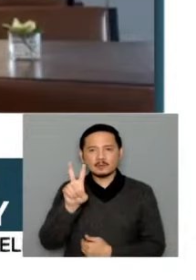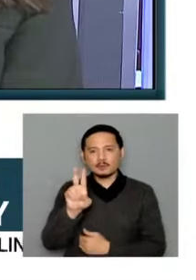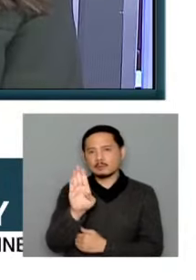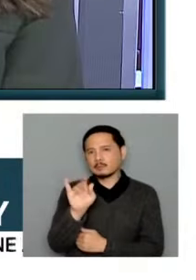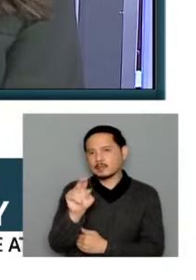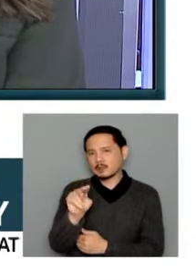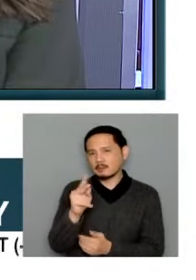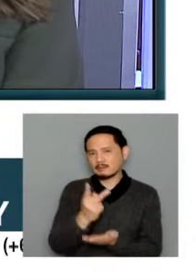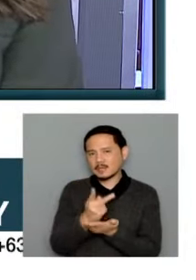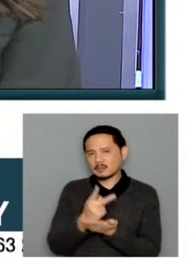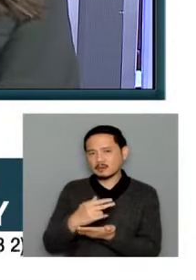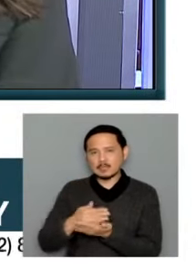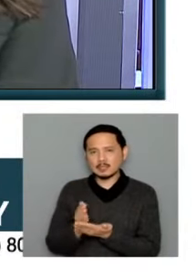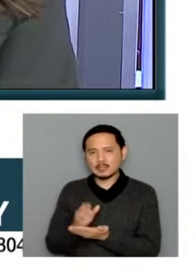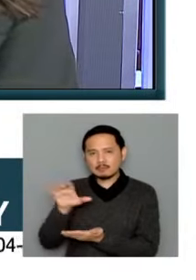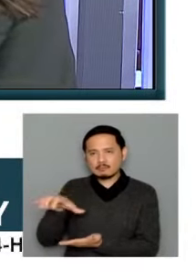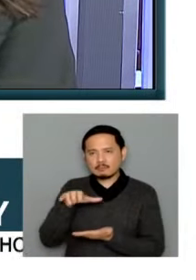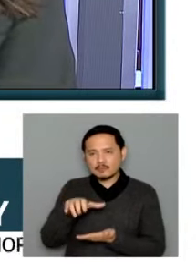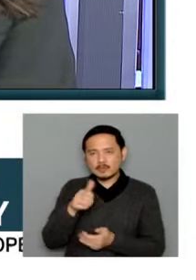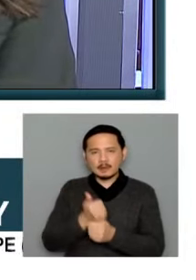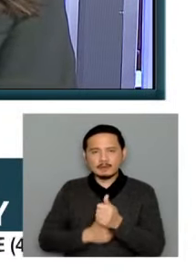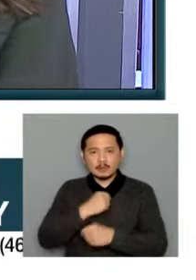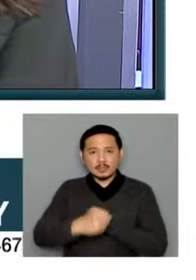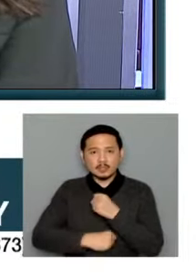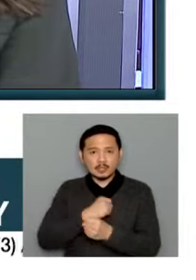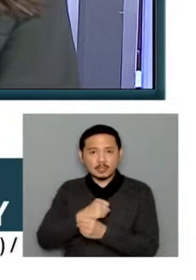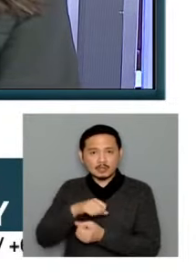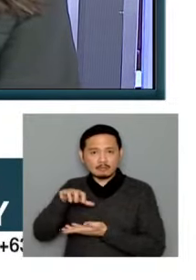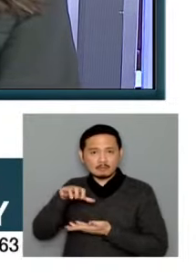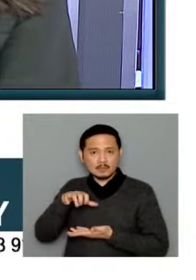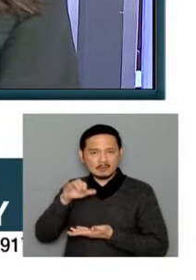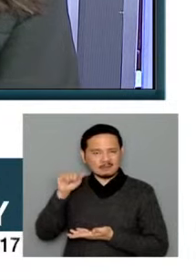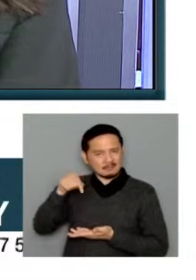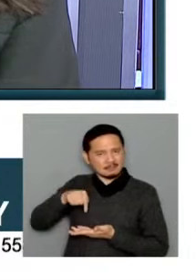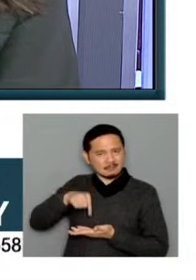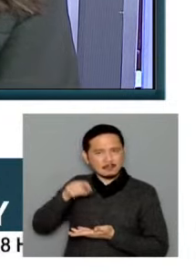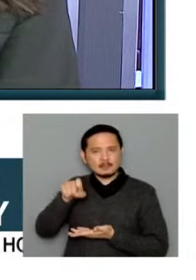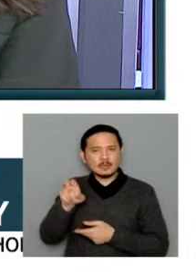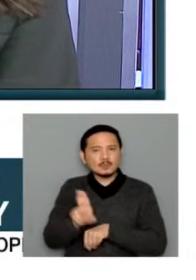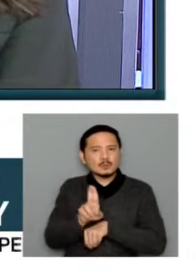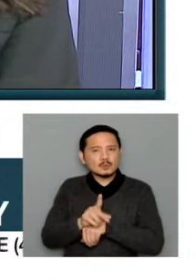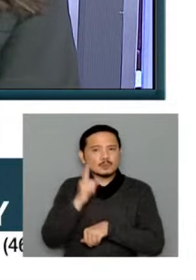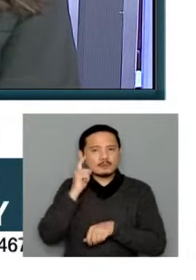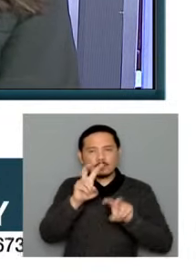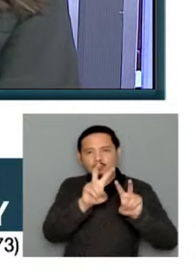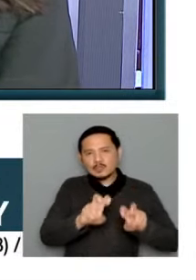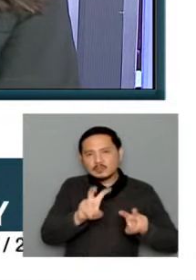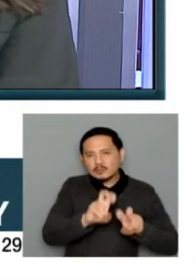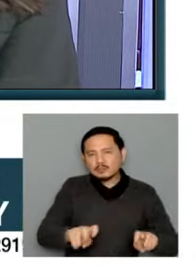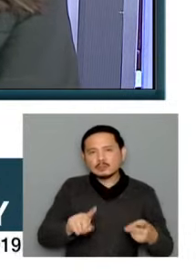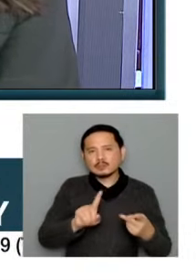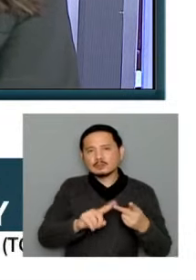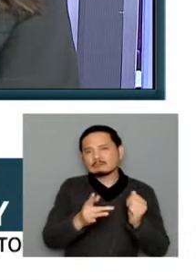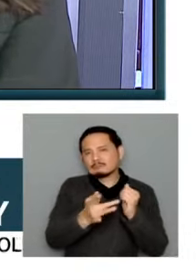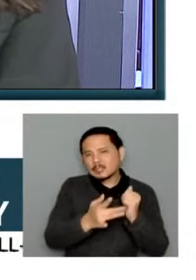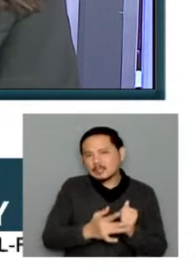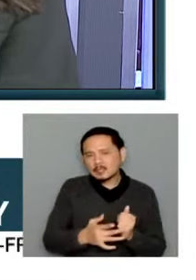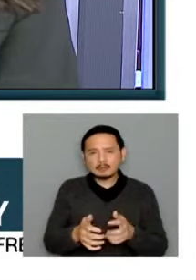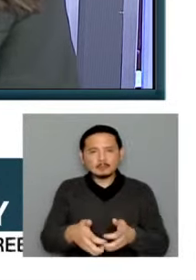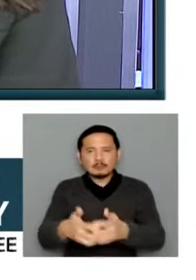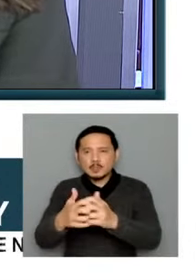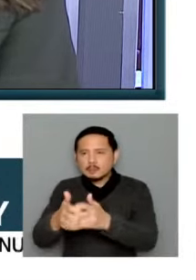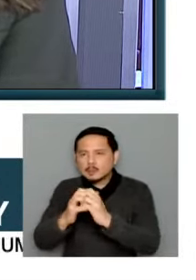every year. That fund should have been used for research, for modernization, to put up new sugar mills, to